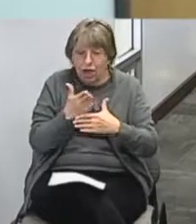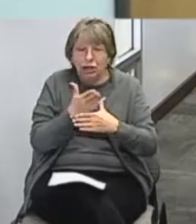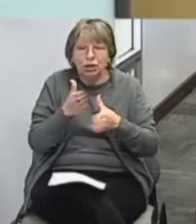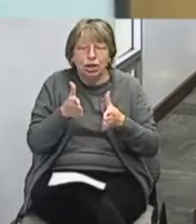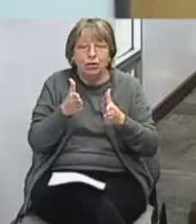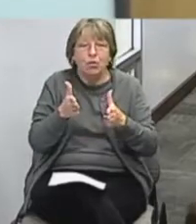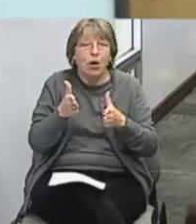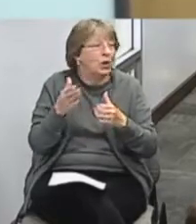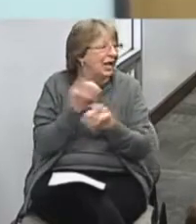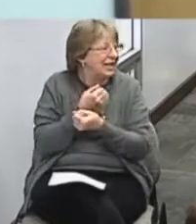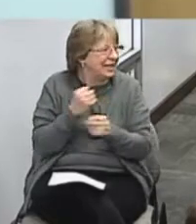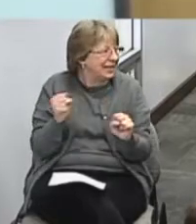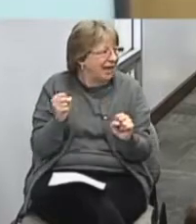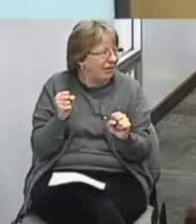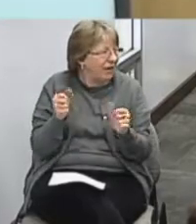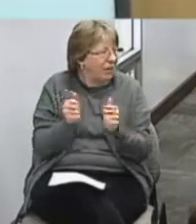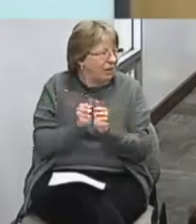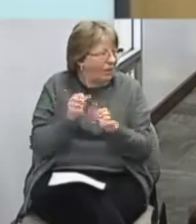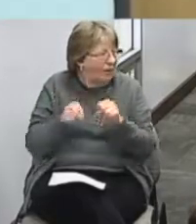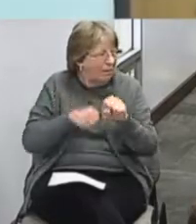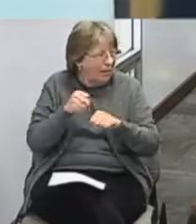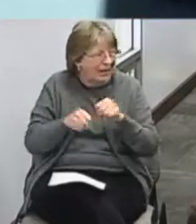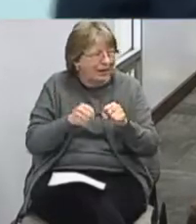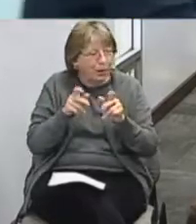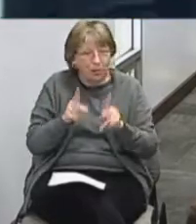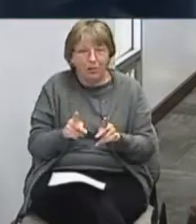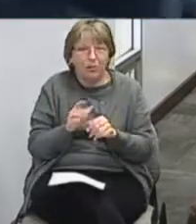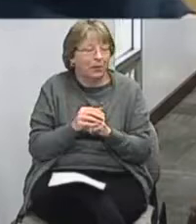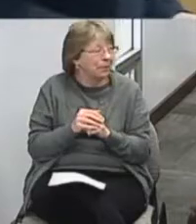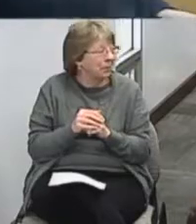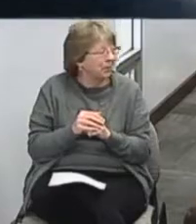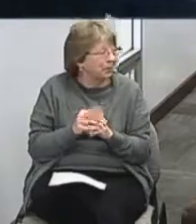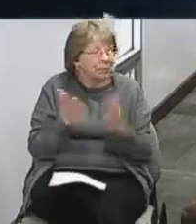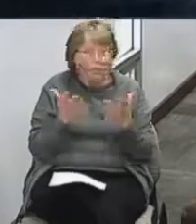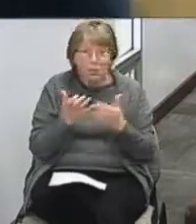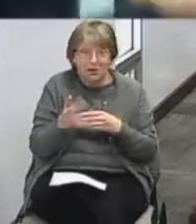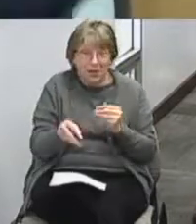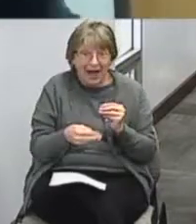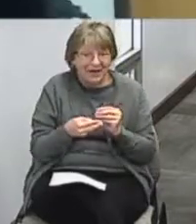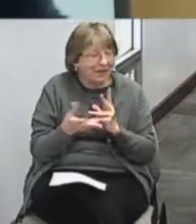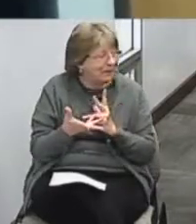Do either of you or both of you have some things you want to add? I'd like to say a little bit. Please. Thank you.